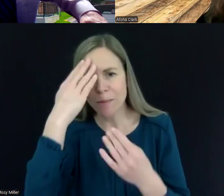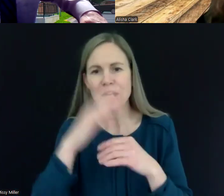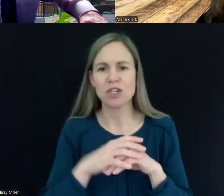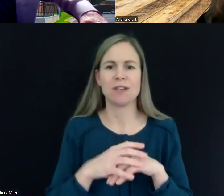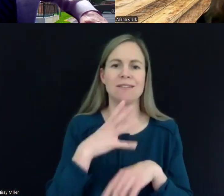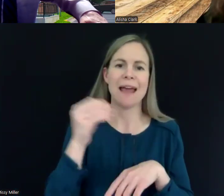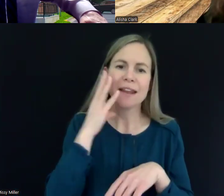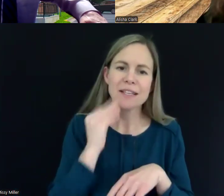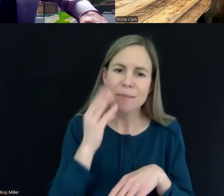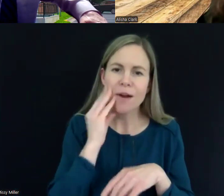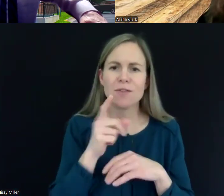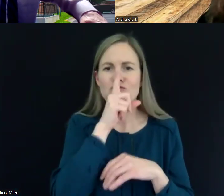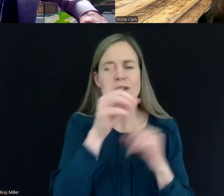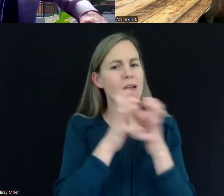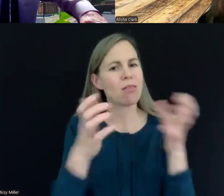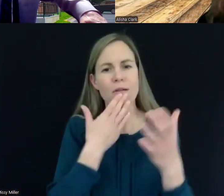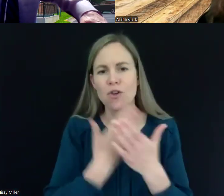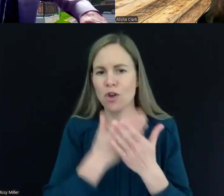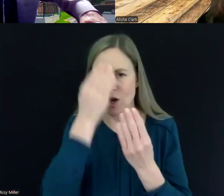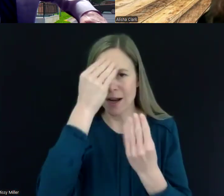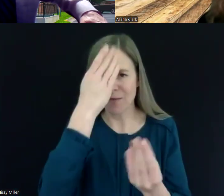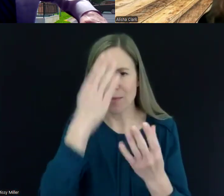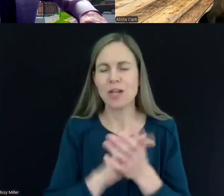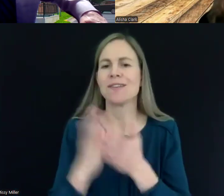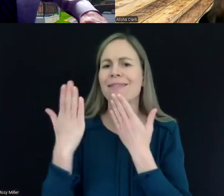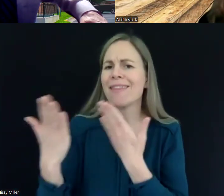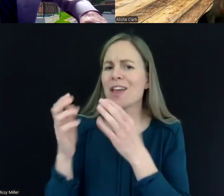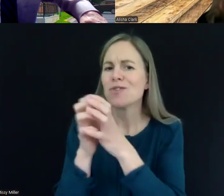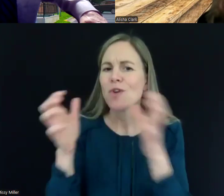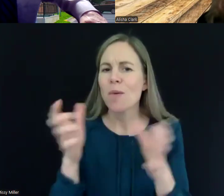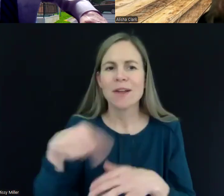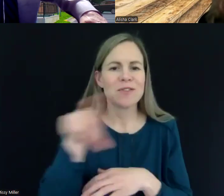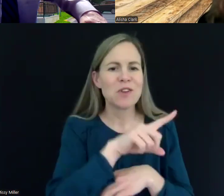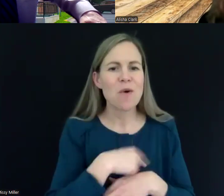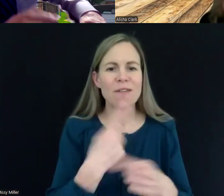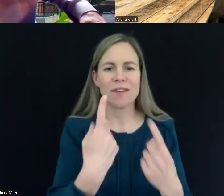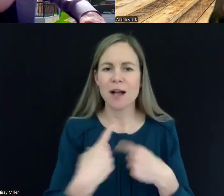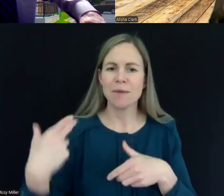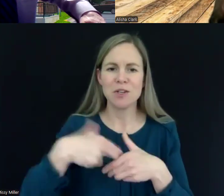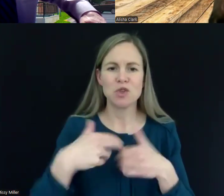informative presentation. Thank you so much, everyone, for their time.